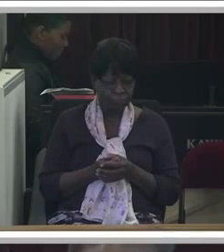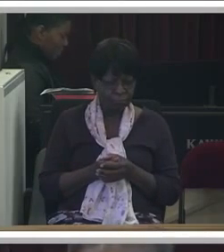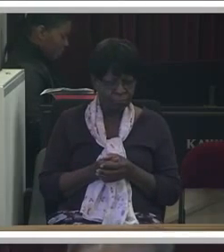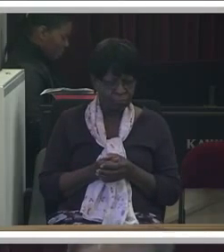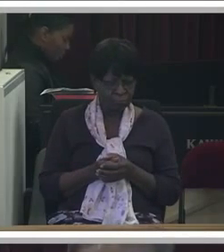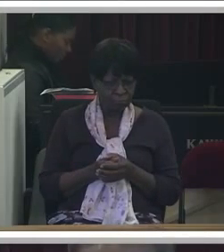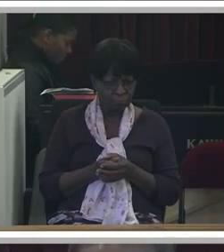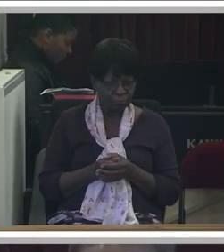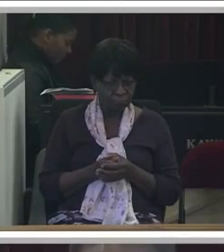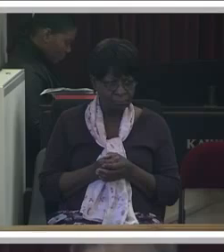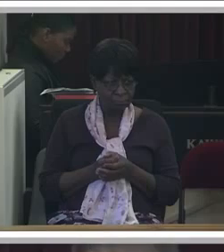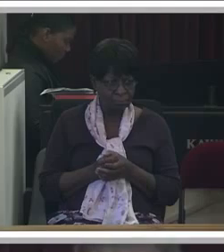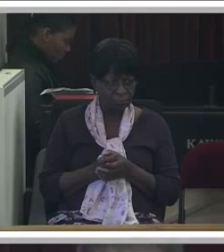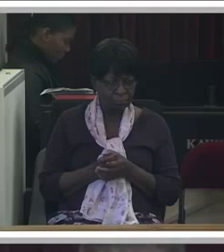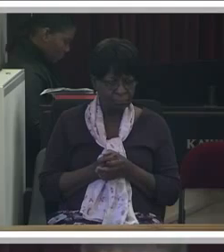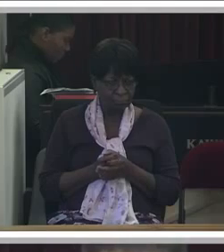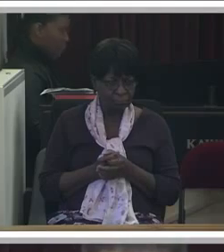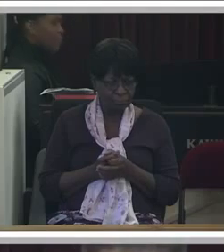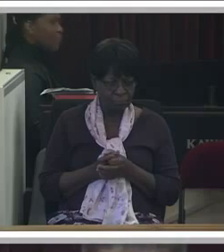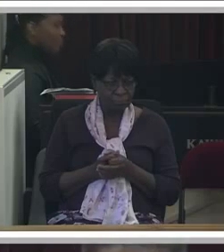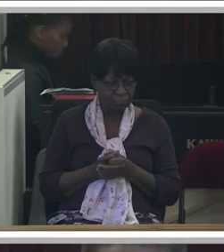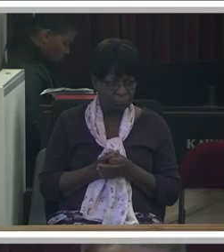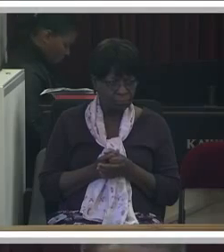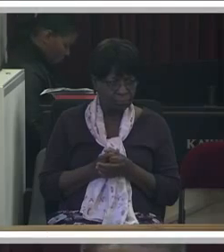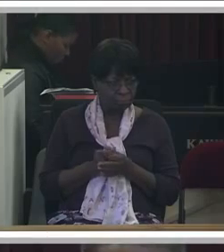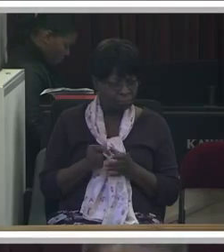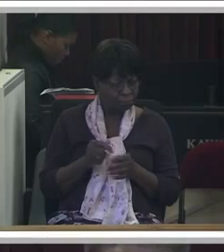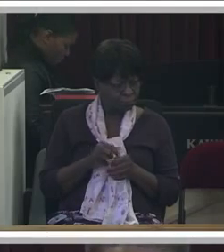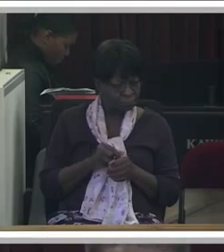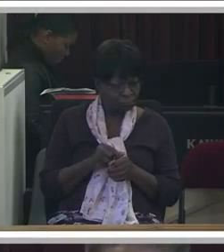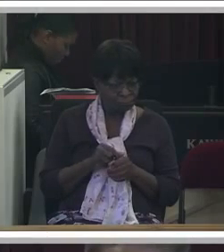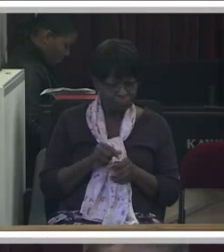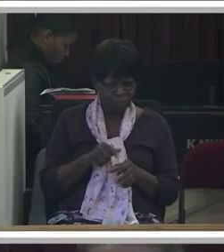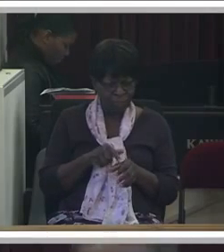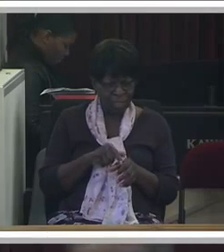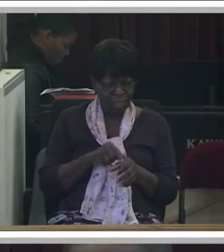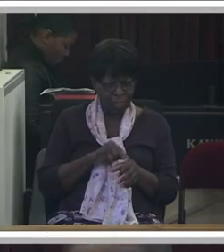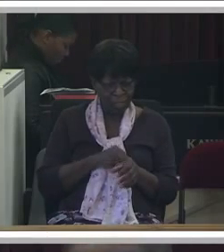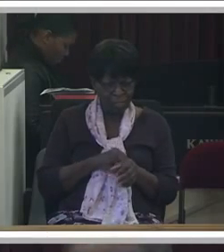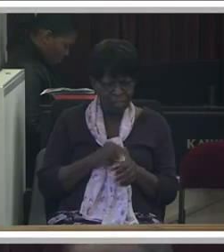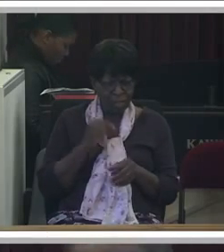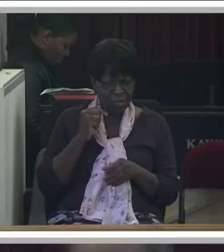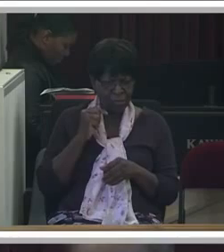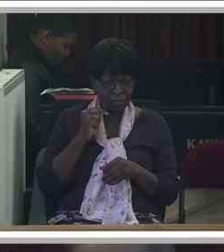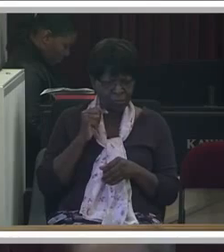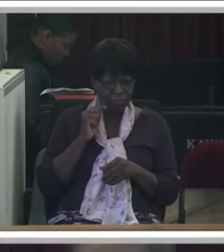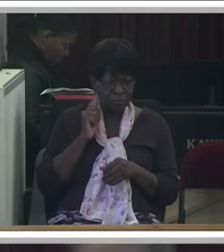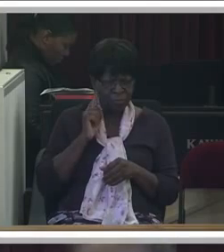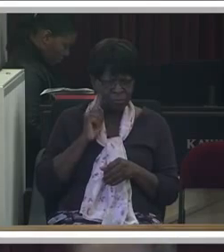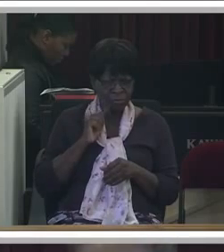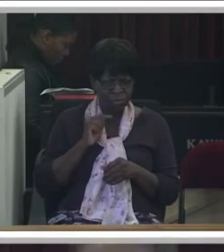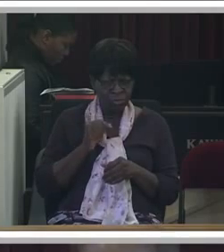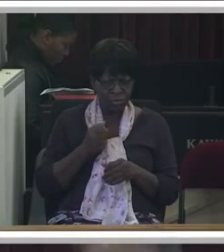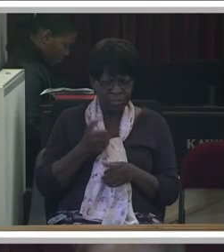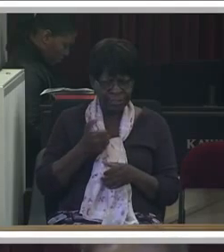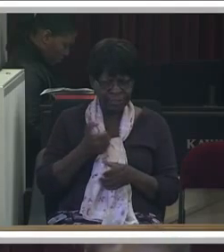brought up a young girl from the time she was about six weeks old. Brought up until she became a